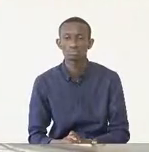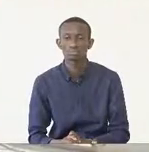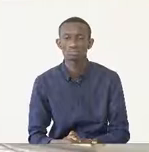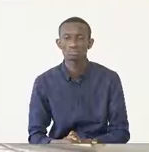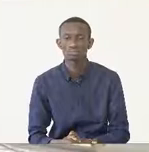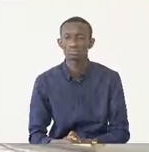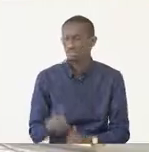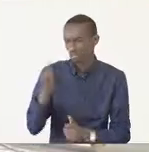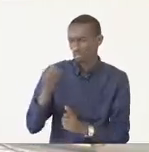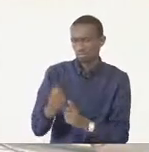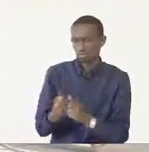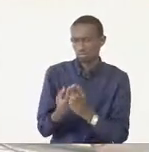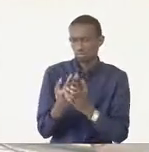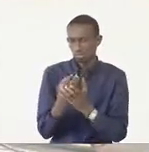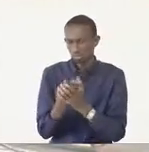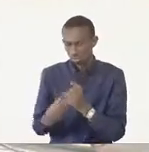loss of